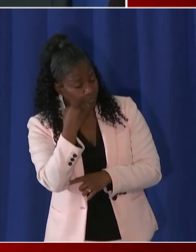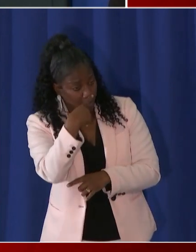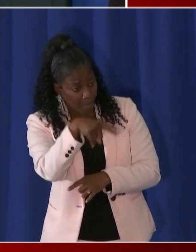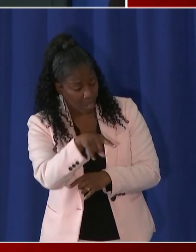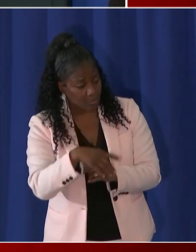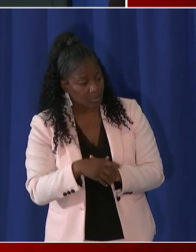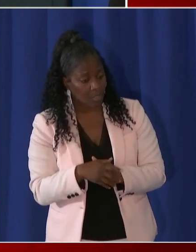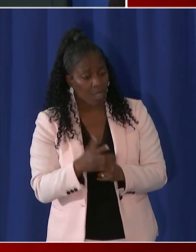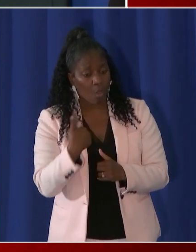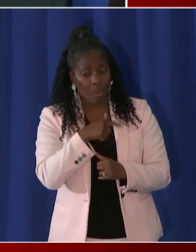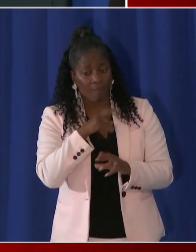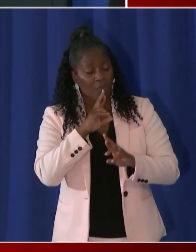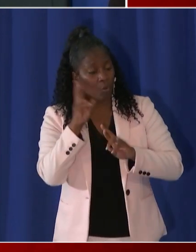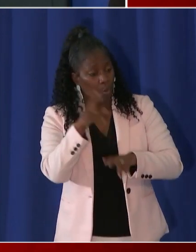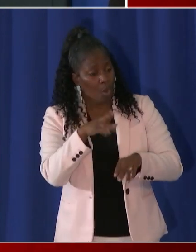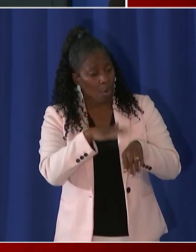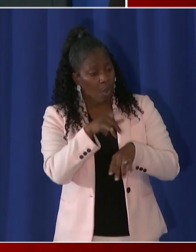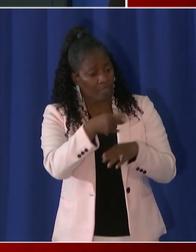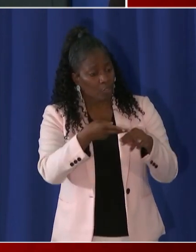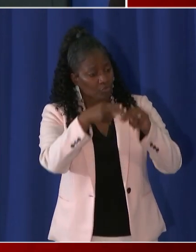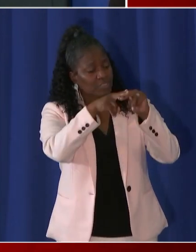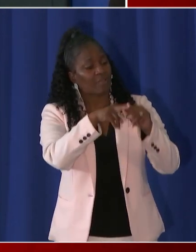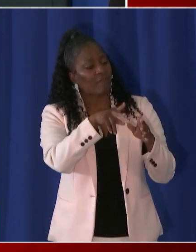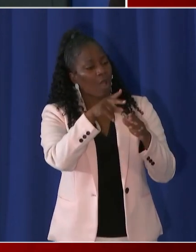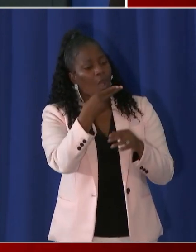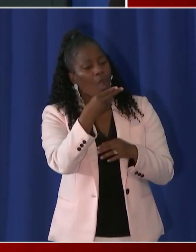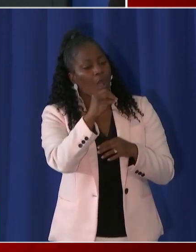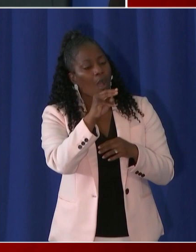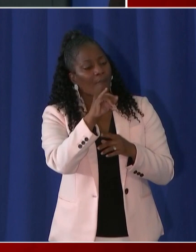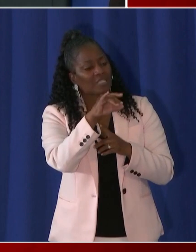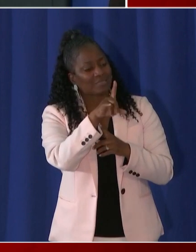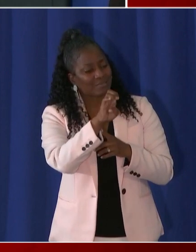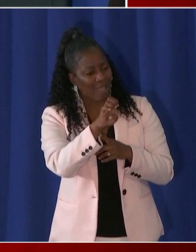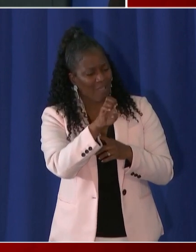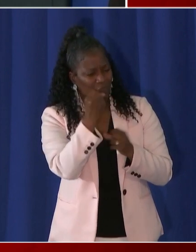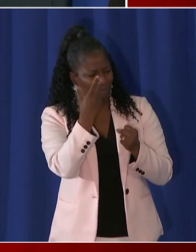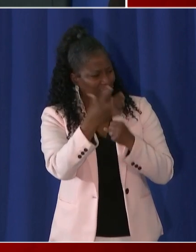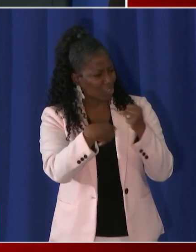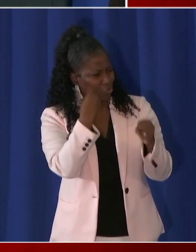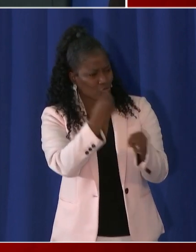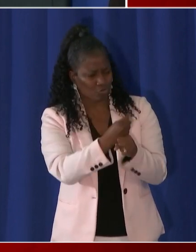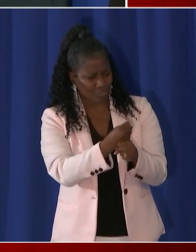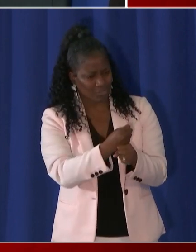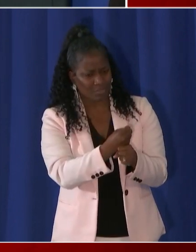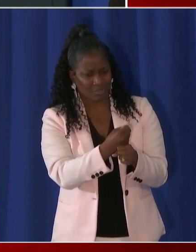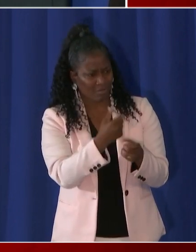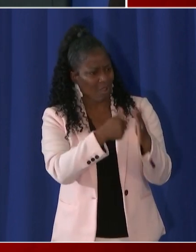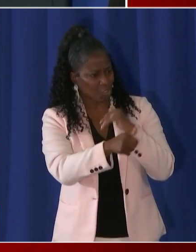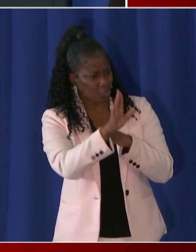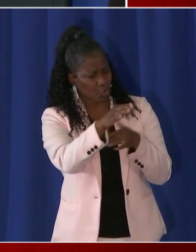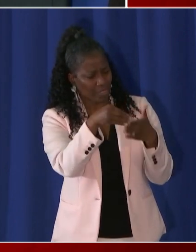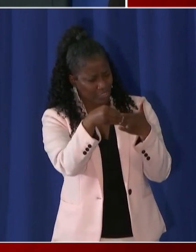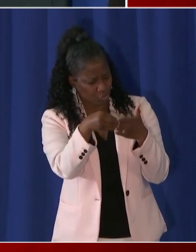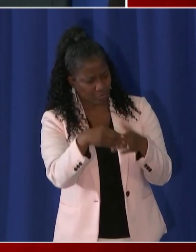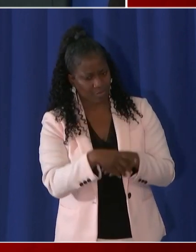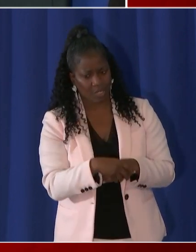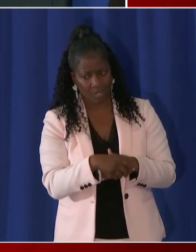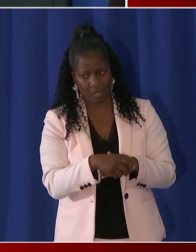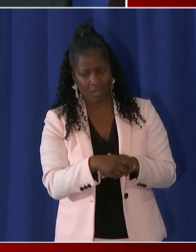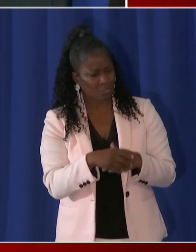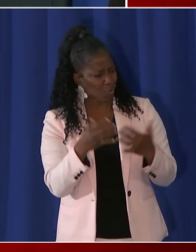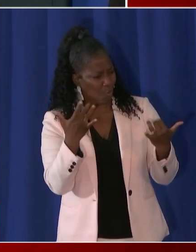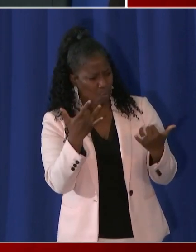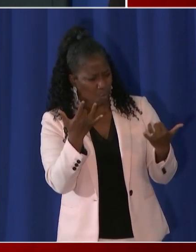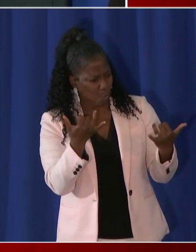mind, we've been reporting on the increase in homicides for years in the district. Mayor, respectfully, under your leadership, why